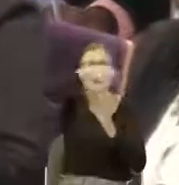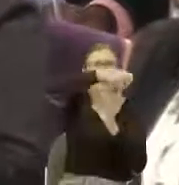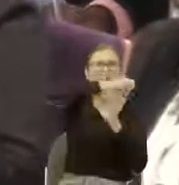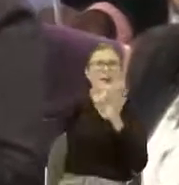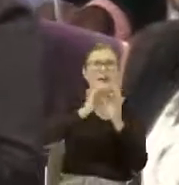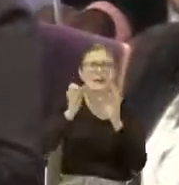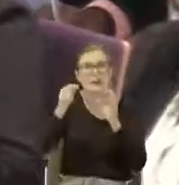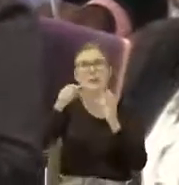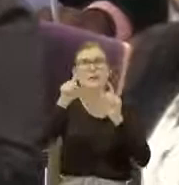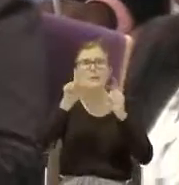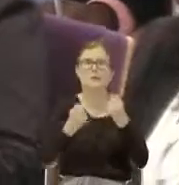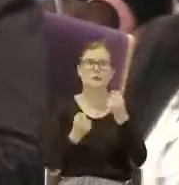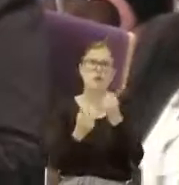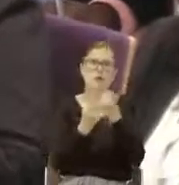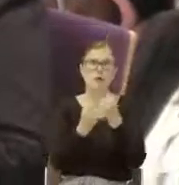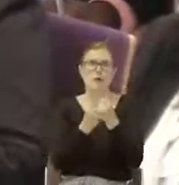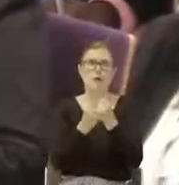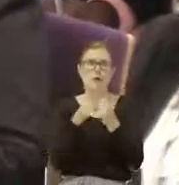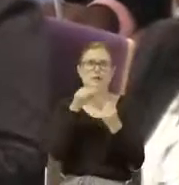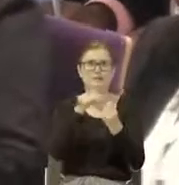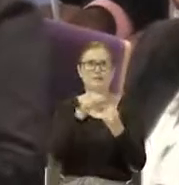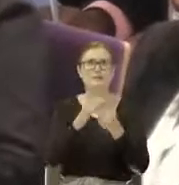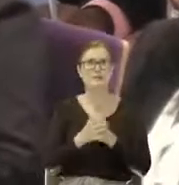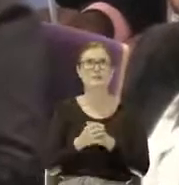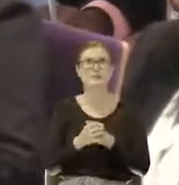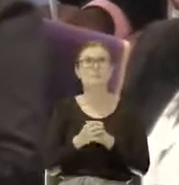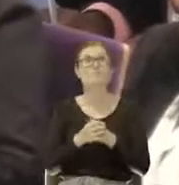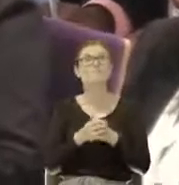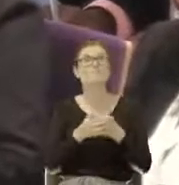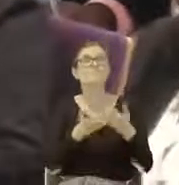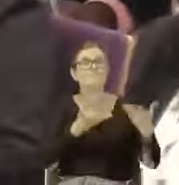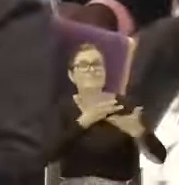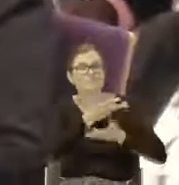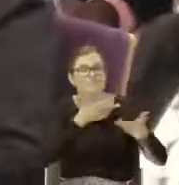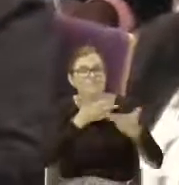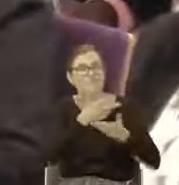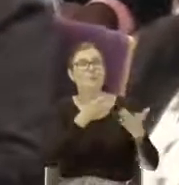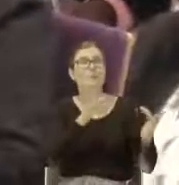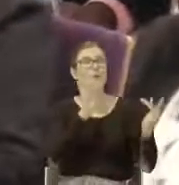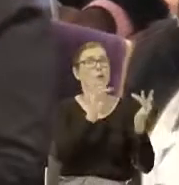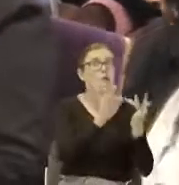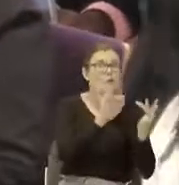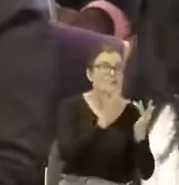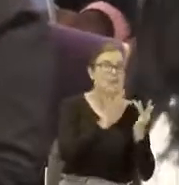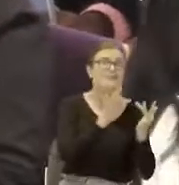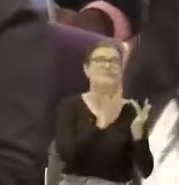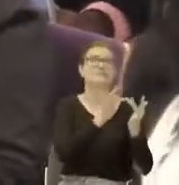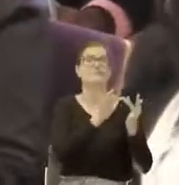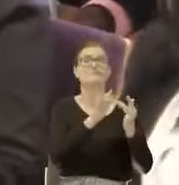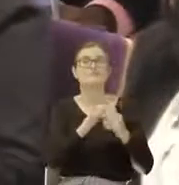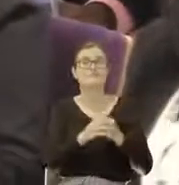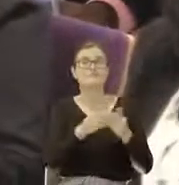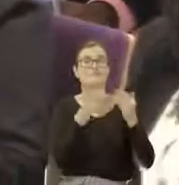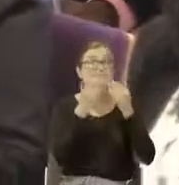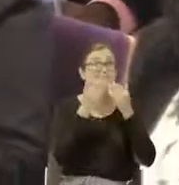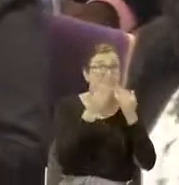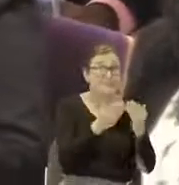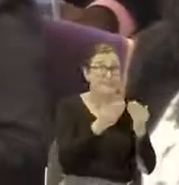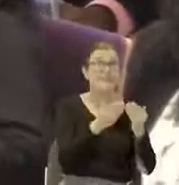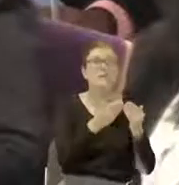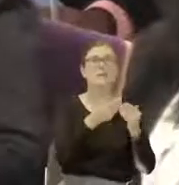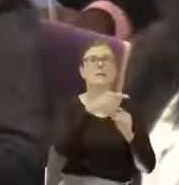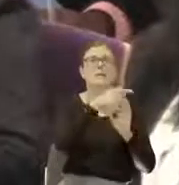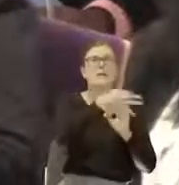consultative forums. It will be through local and regional government where we will see change and we will see